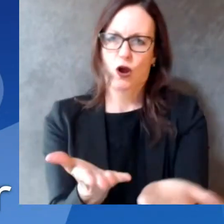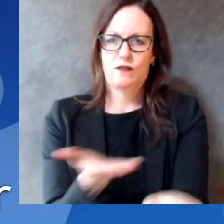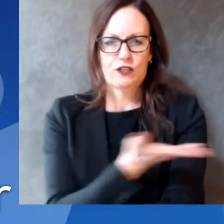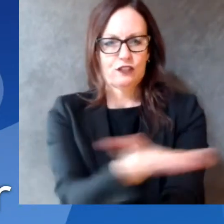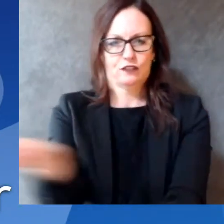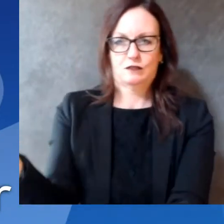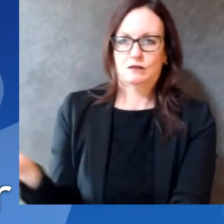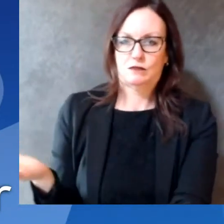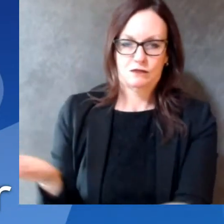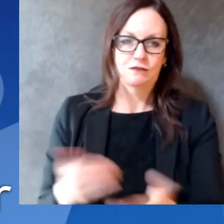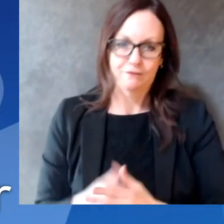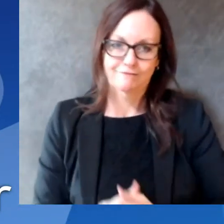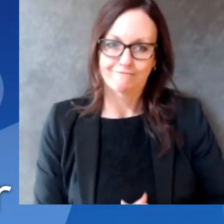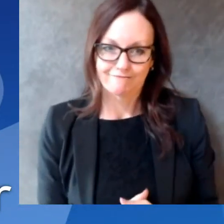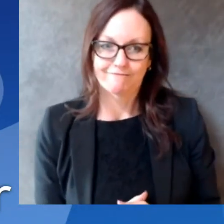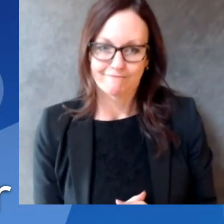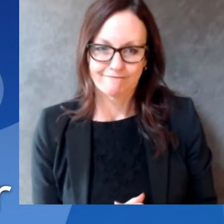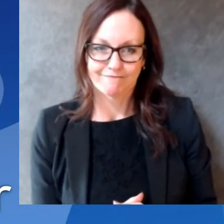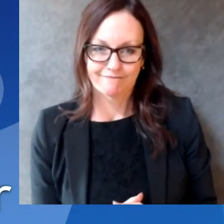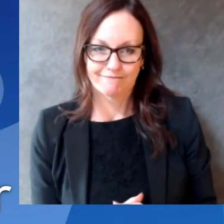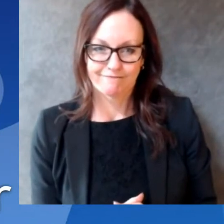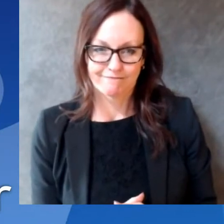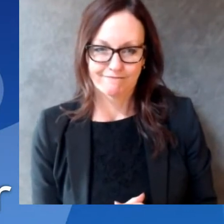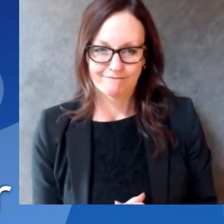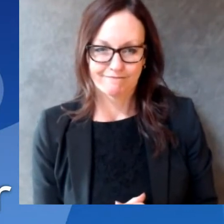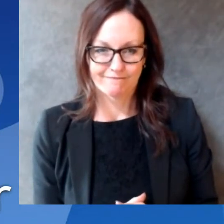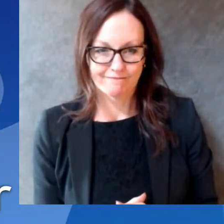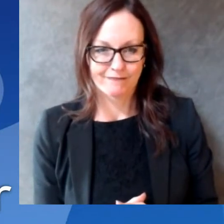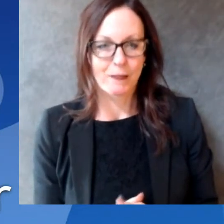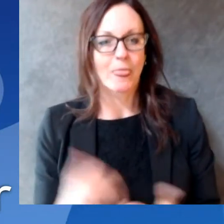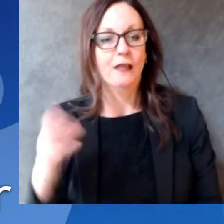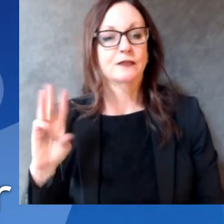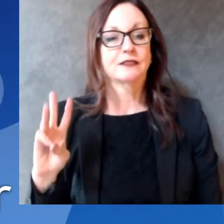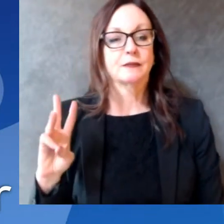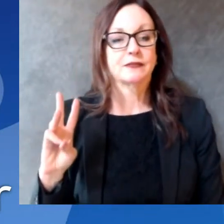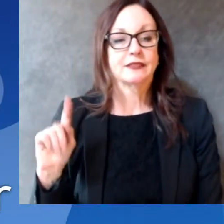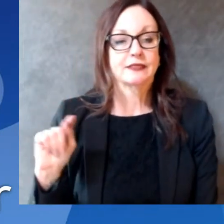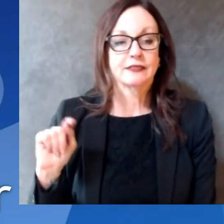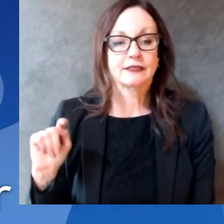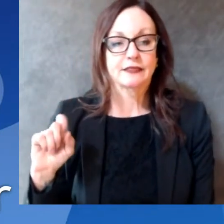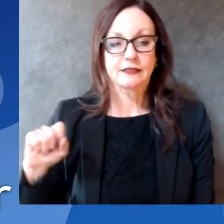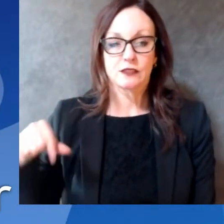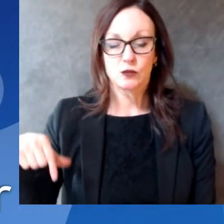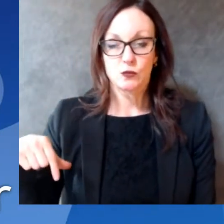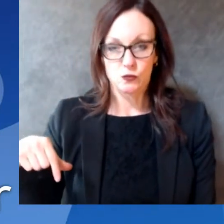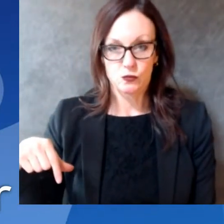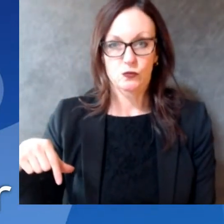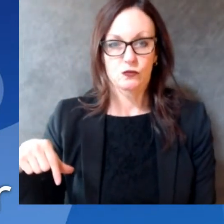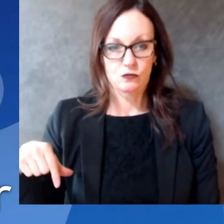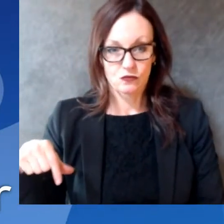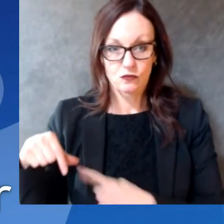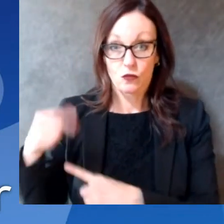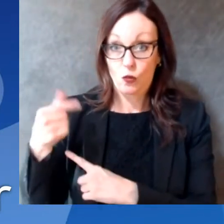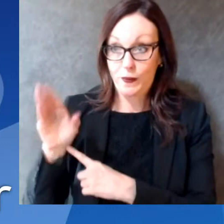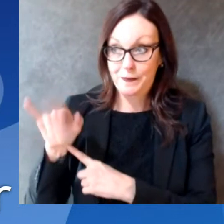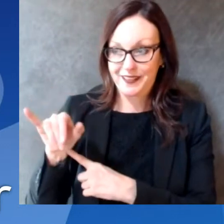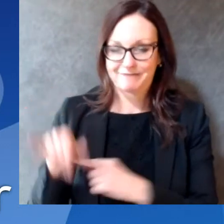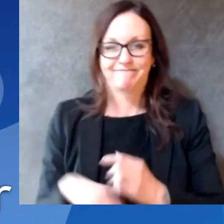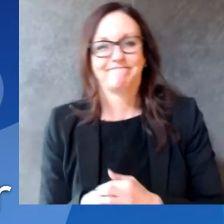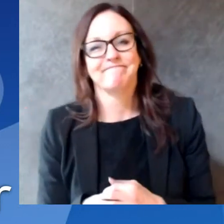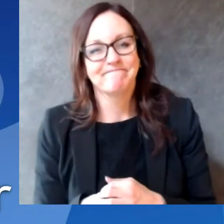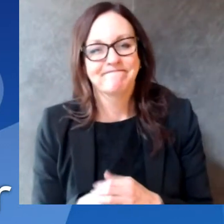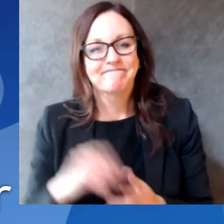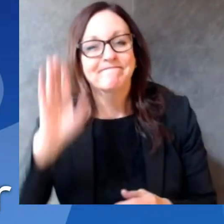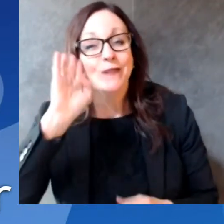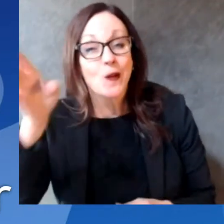WTAQ in Green Bay. Hi, yes, thanks for taking my question. The J&J vaccine, I know it started